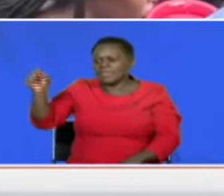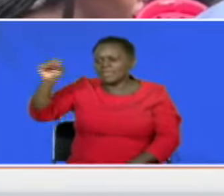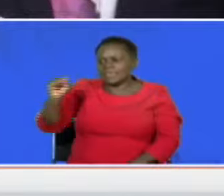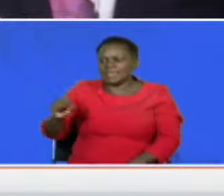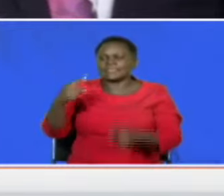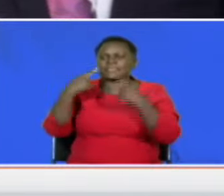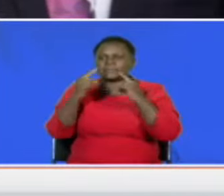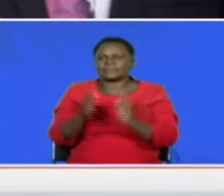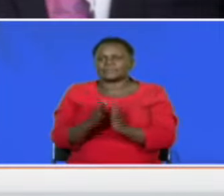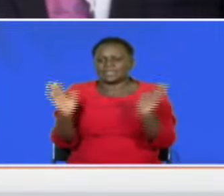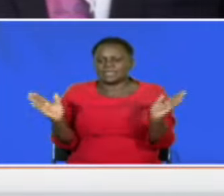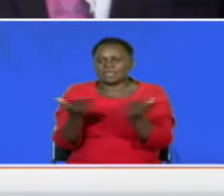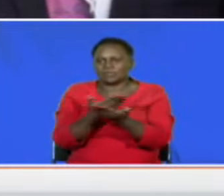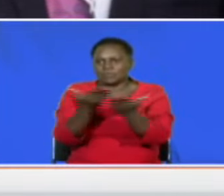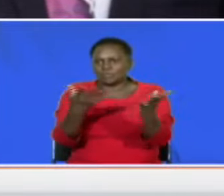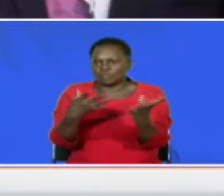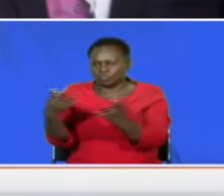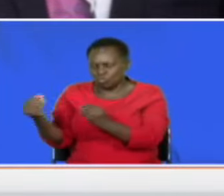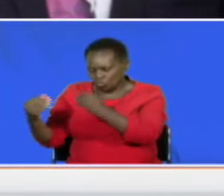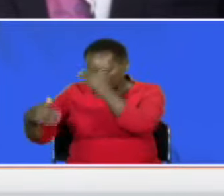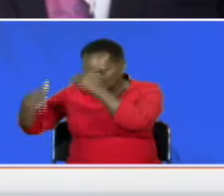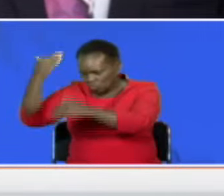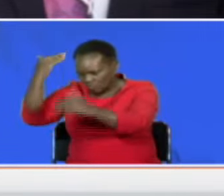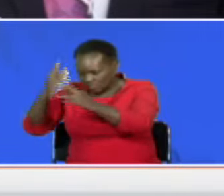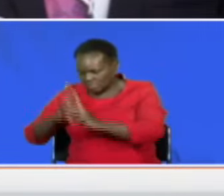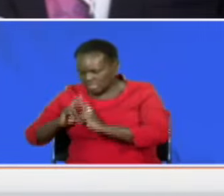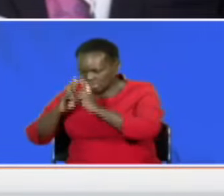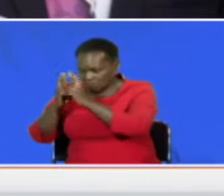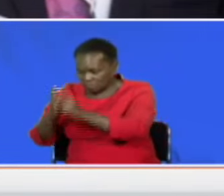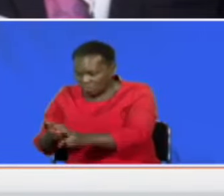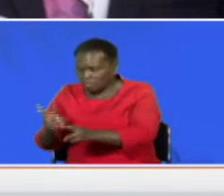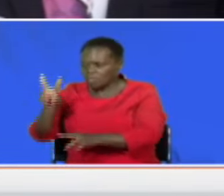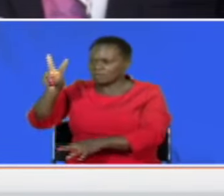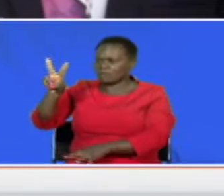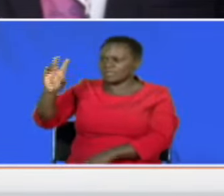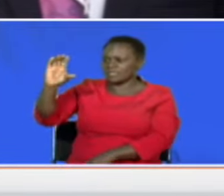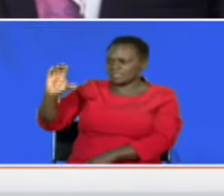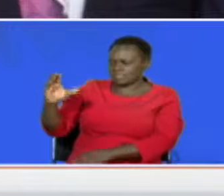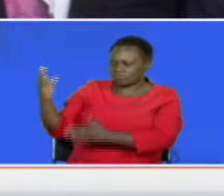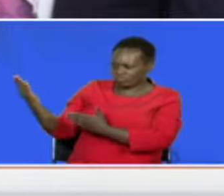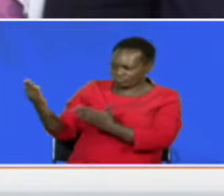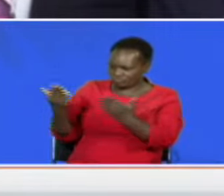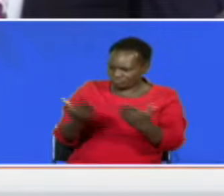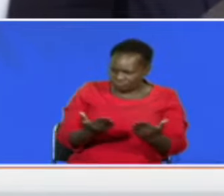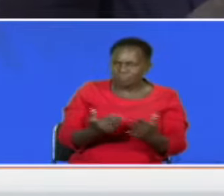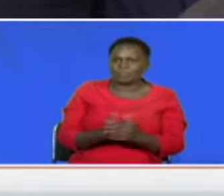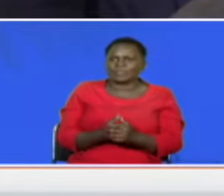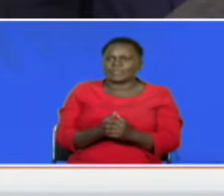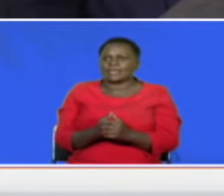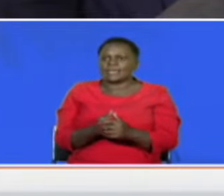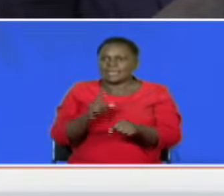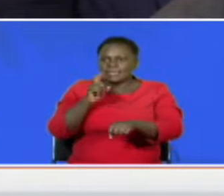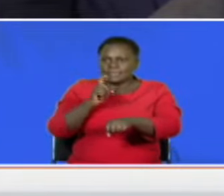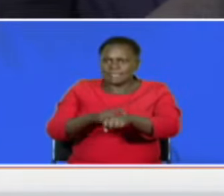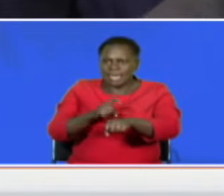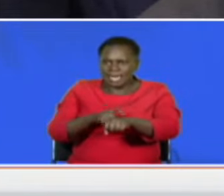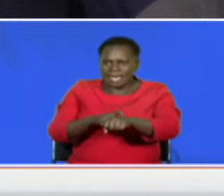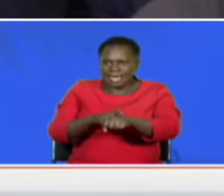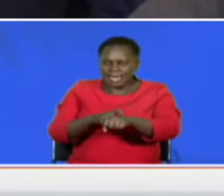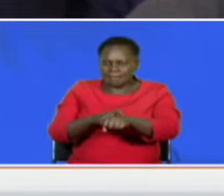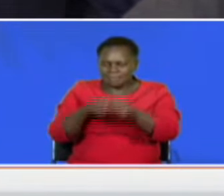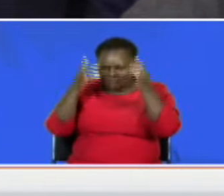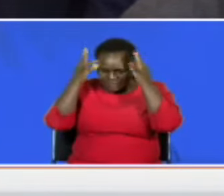says. We encourage you to go to the university to report. The vice chancellors will receive you. And when that amount has